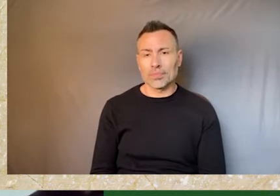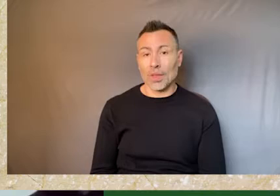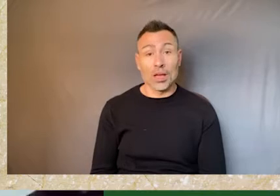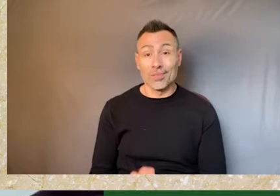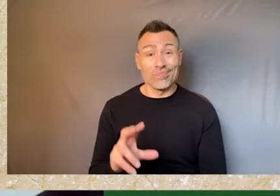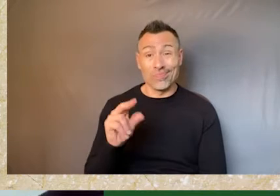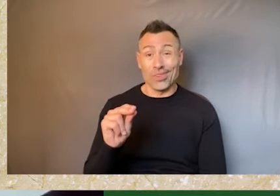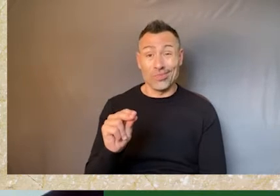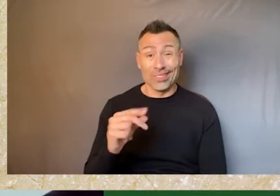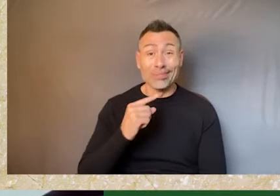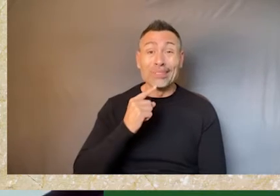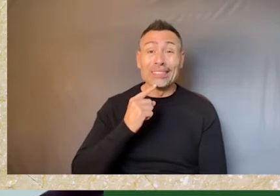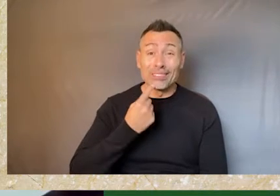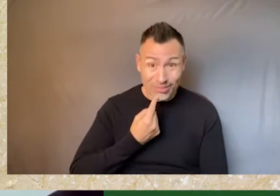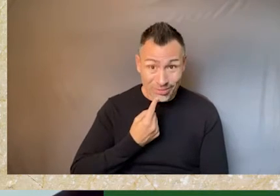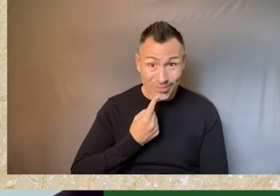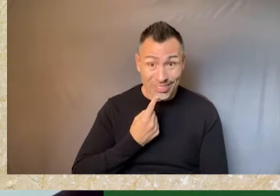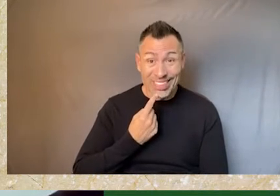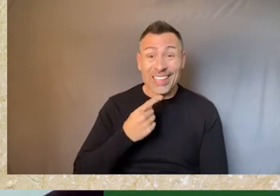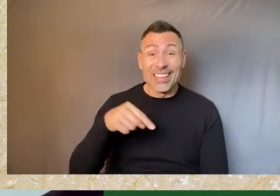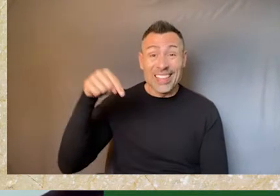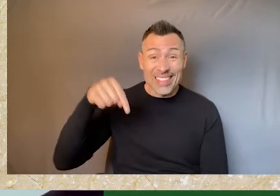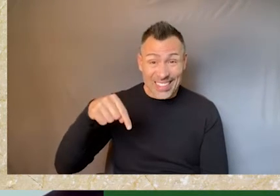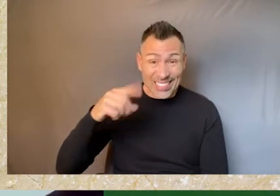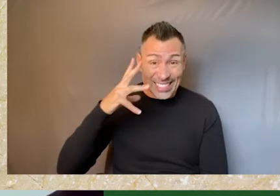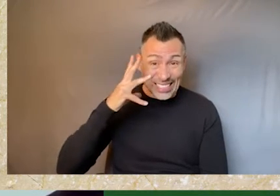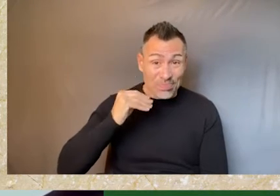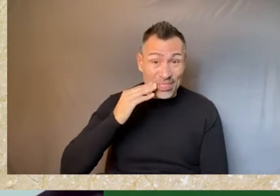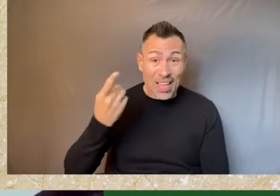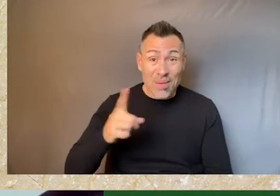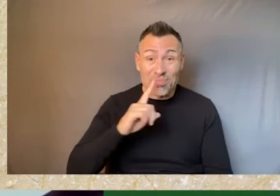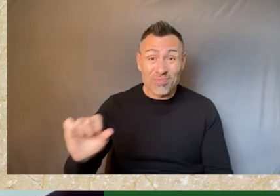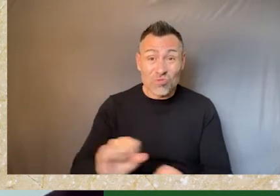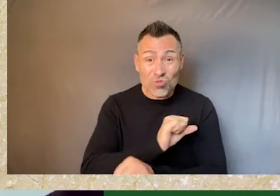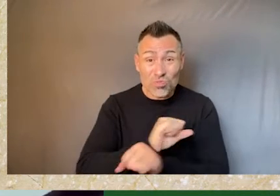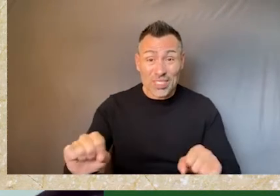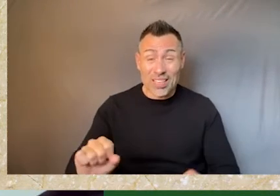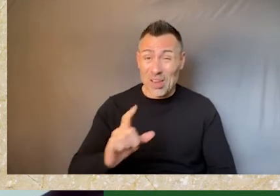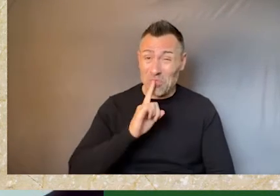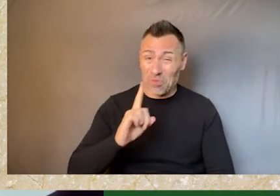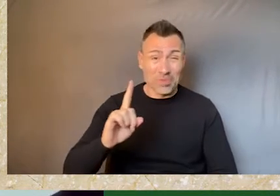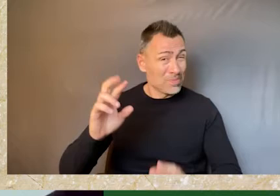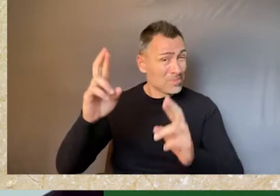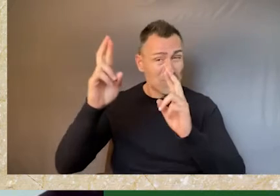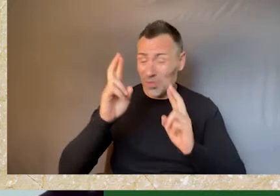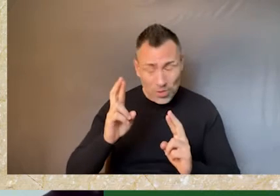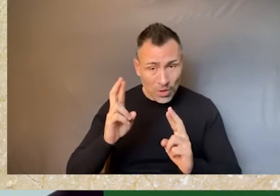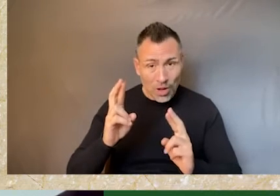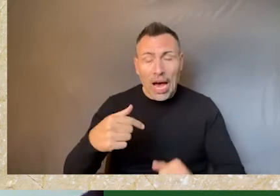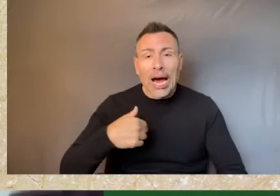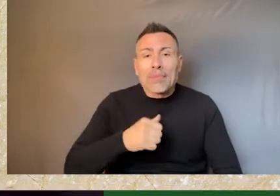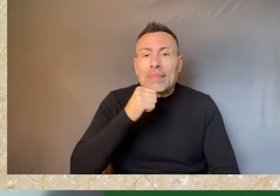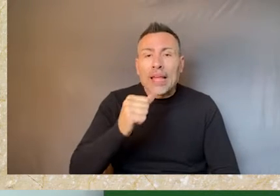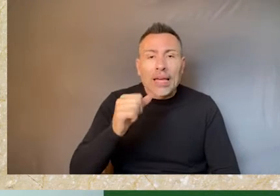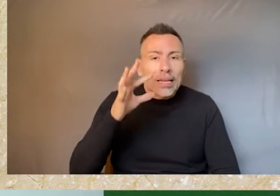No, I'm not joking. This really does happen, and it's really disrespectful. I'm not a cat.